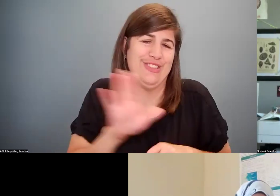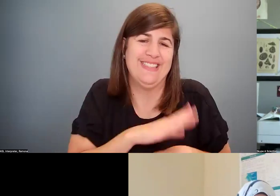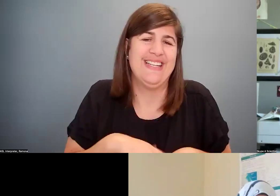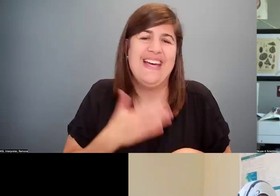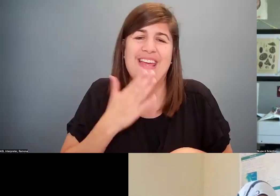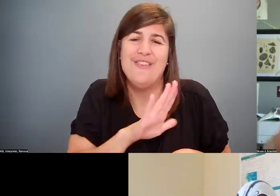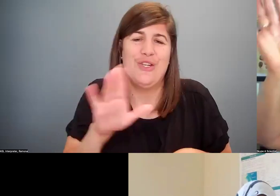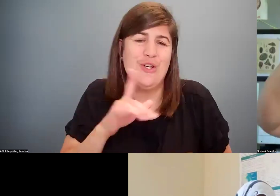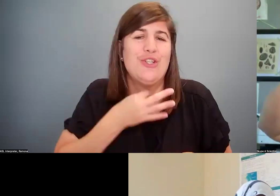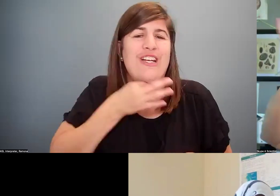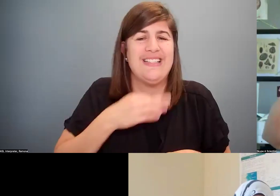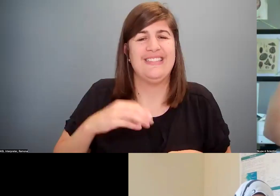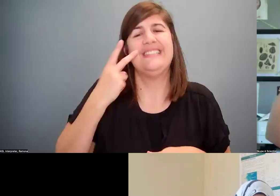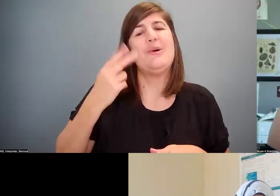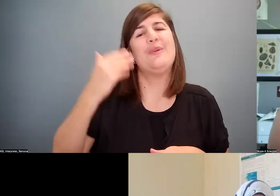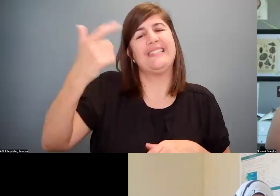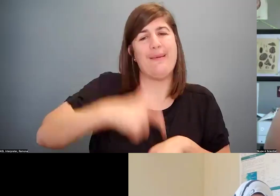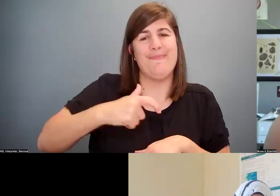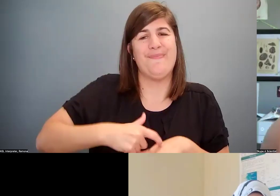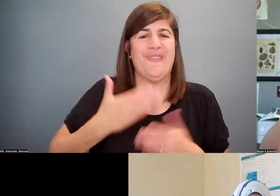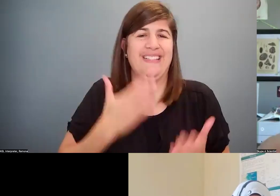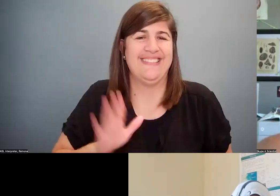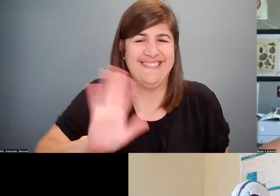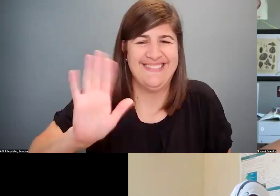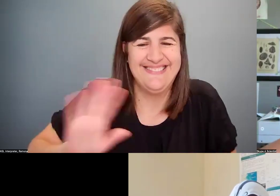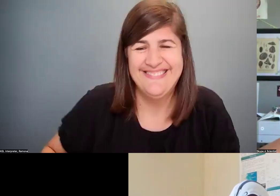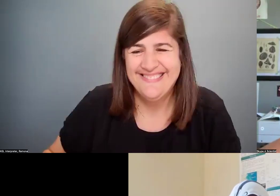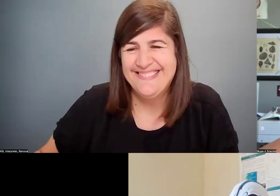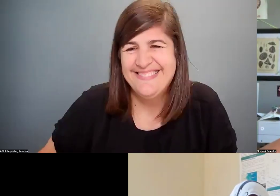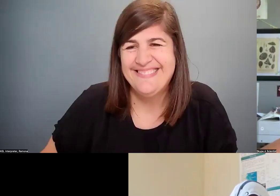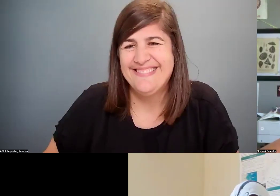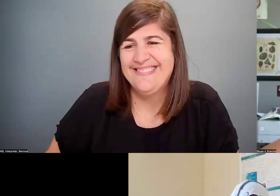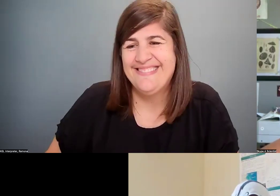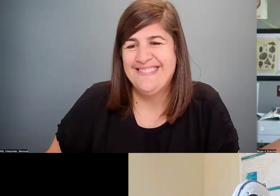Yeah, thanks for your curiosity, everybody. We'll see you next time. And thanks, Bye, Ramona. everybody. Bye.